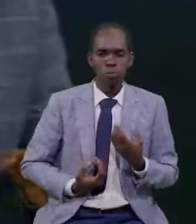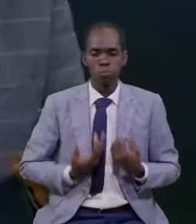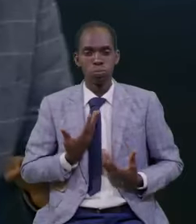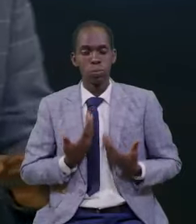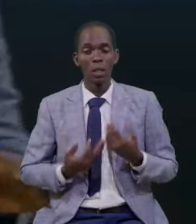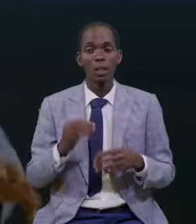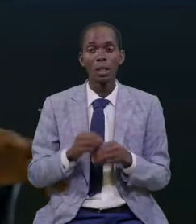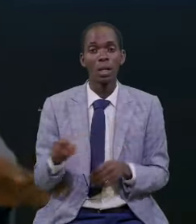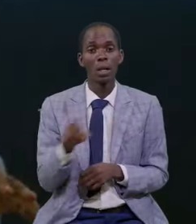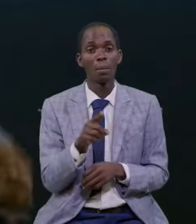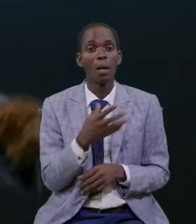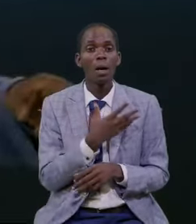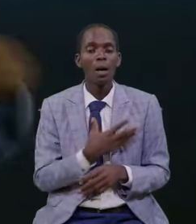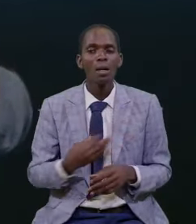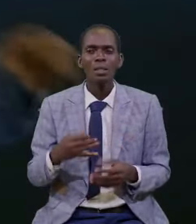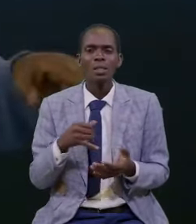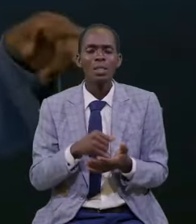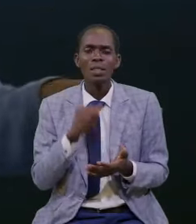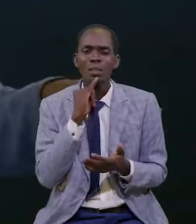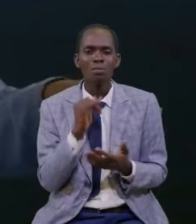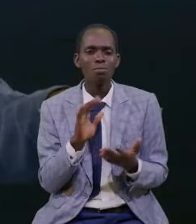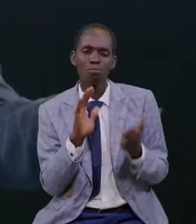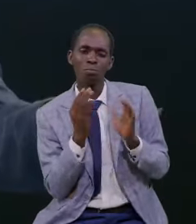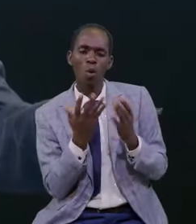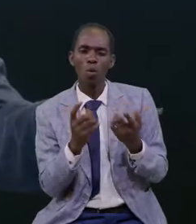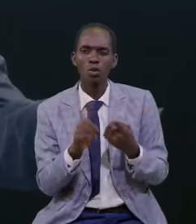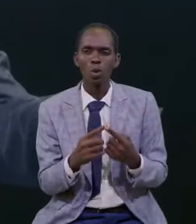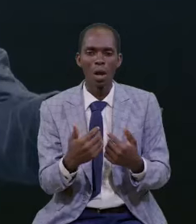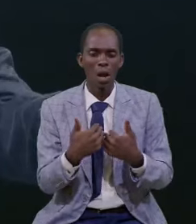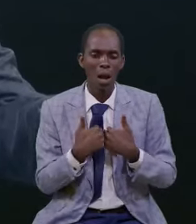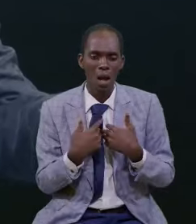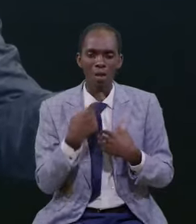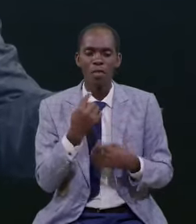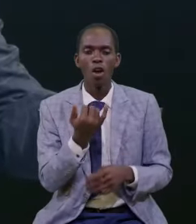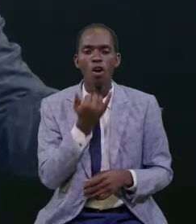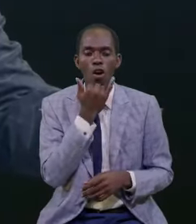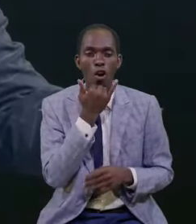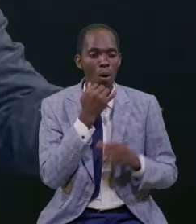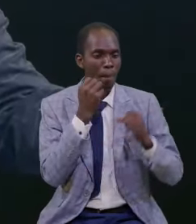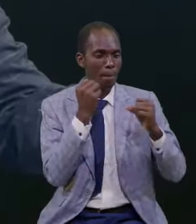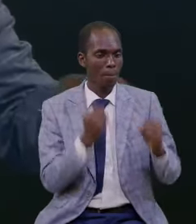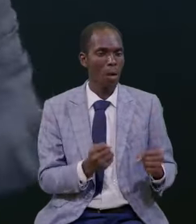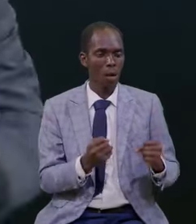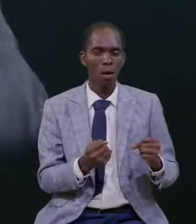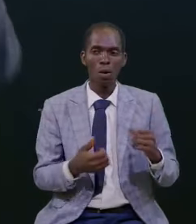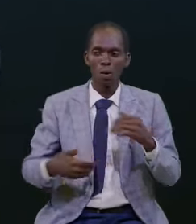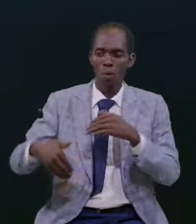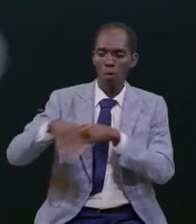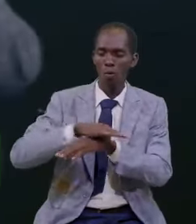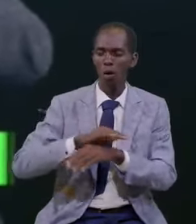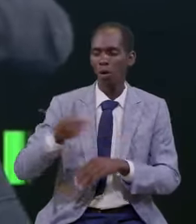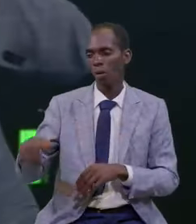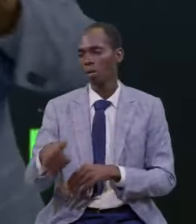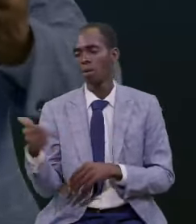like wanting to have the wrong power over other people. They wanted to